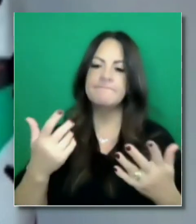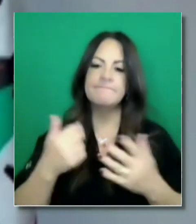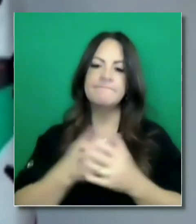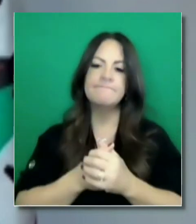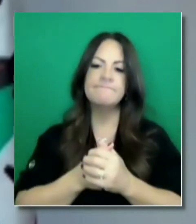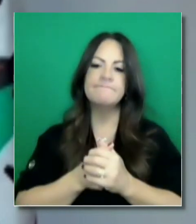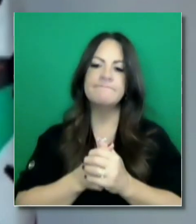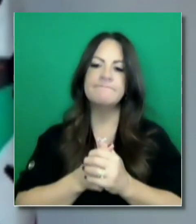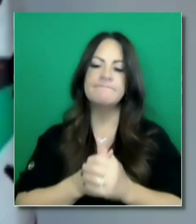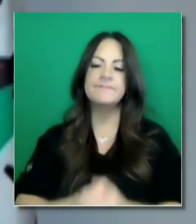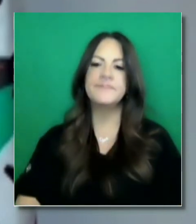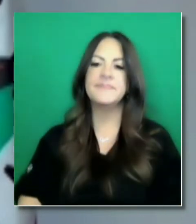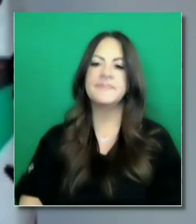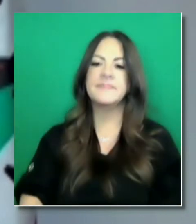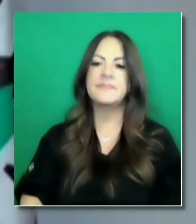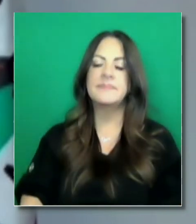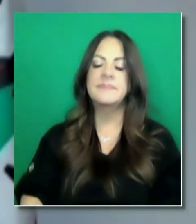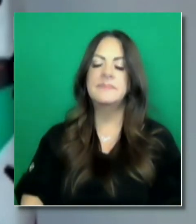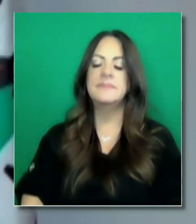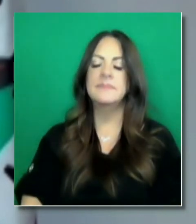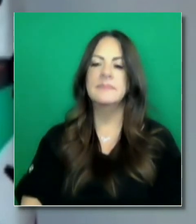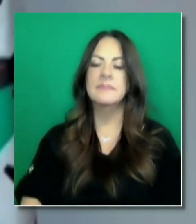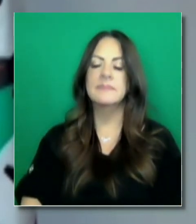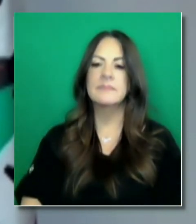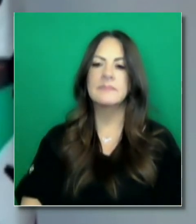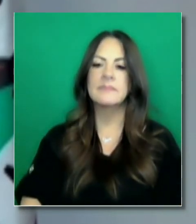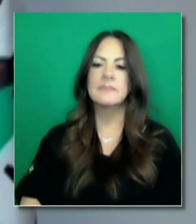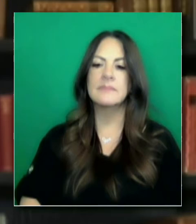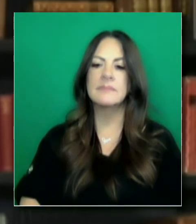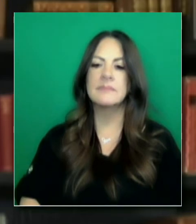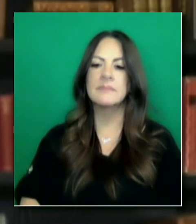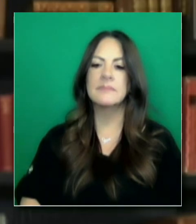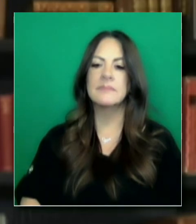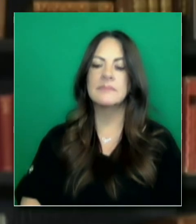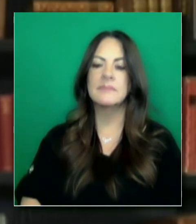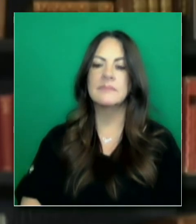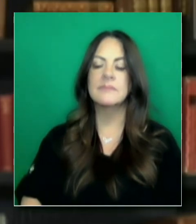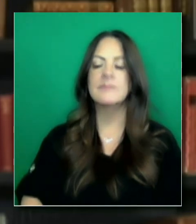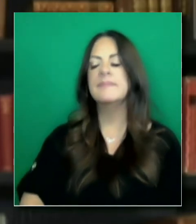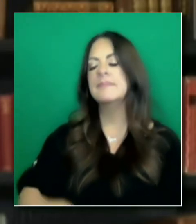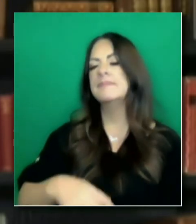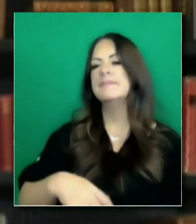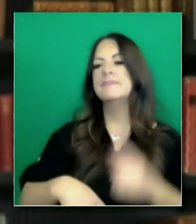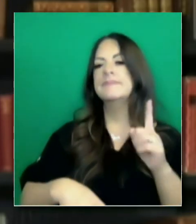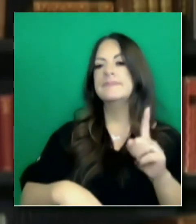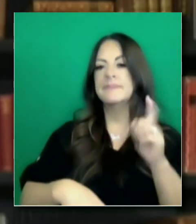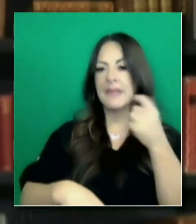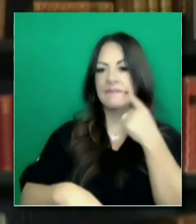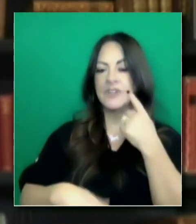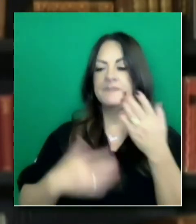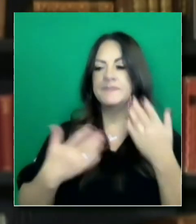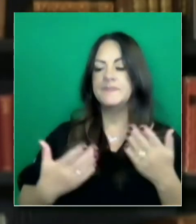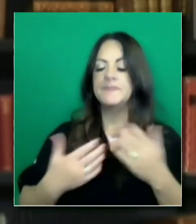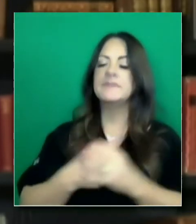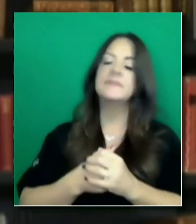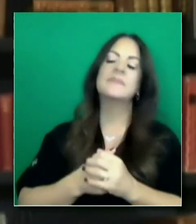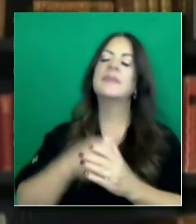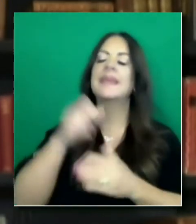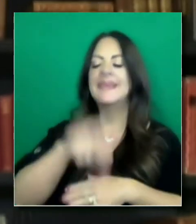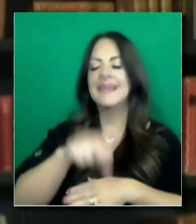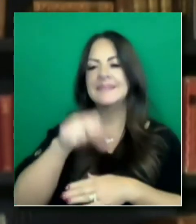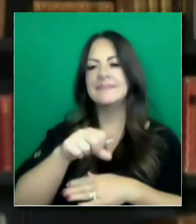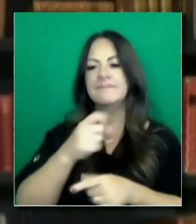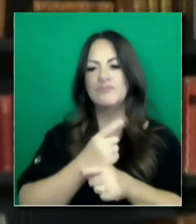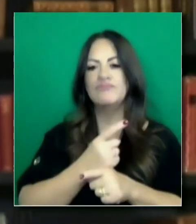come. And Jeremy, at peril of belaboring our, well, I hope it was a comprehensive response and preview